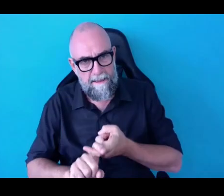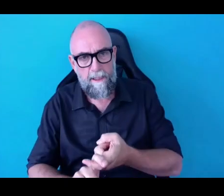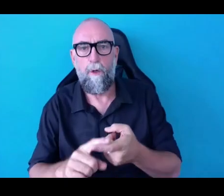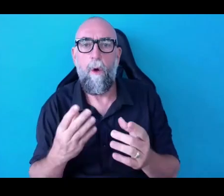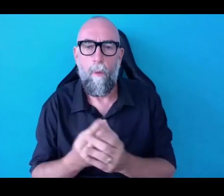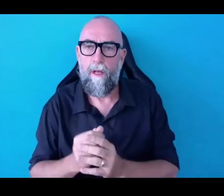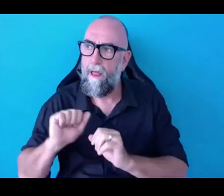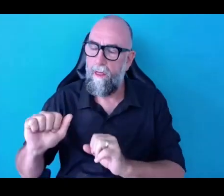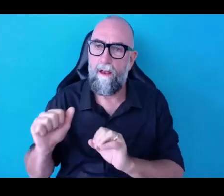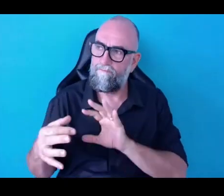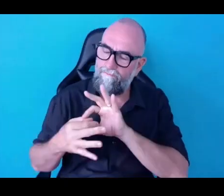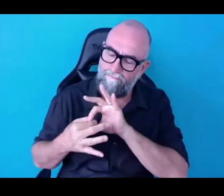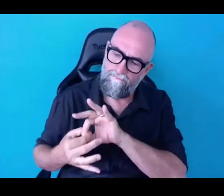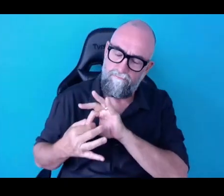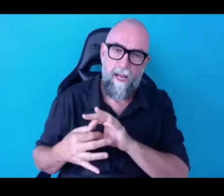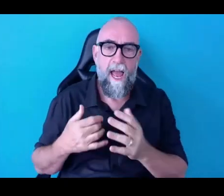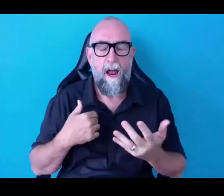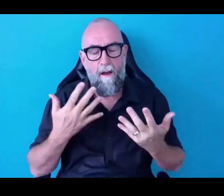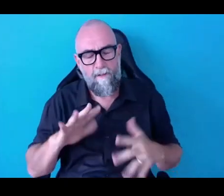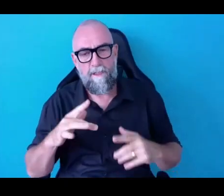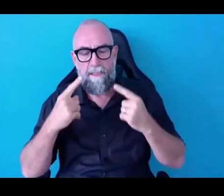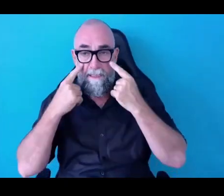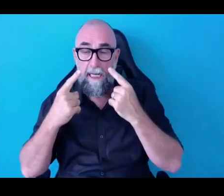potential opportunities of engagement through his trust.